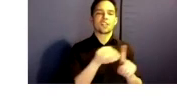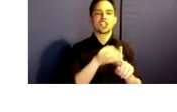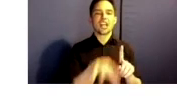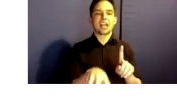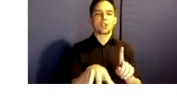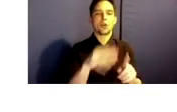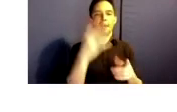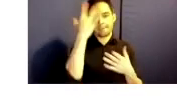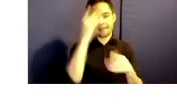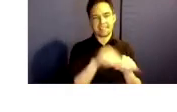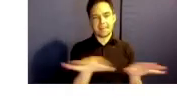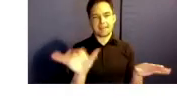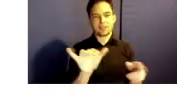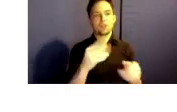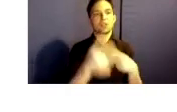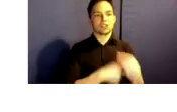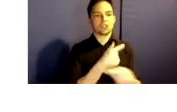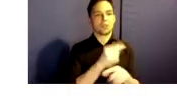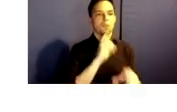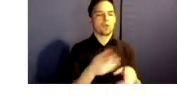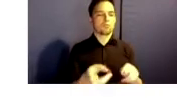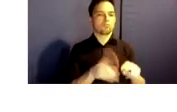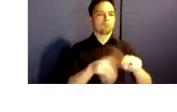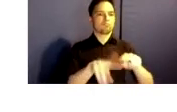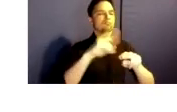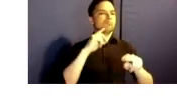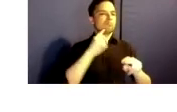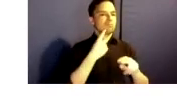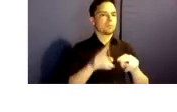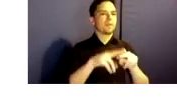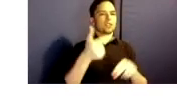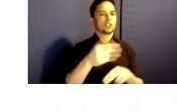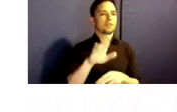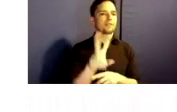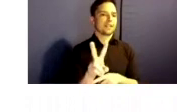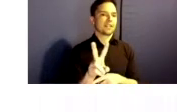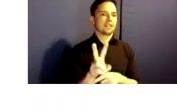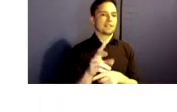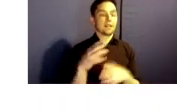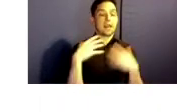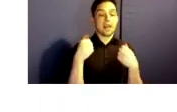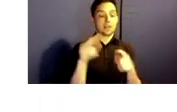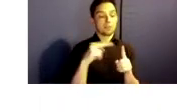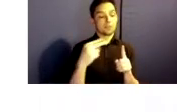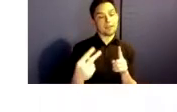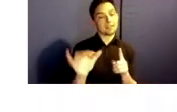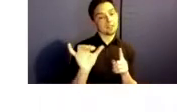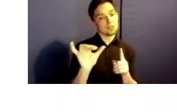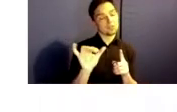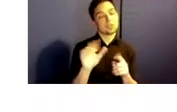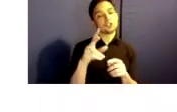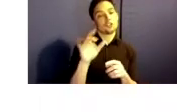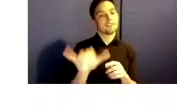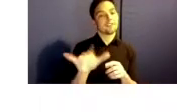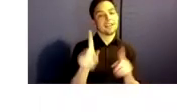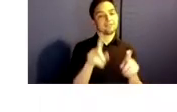a global report with dramatic increase of GBV. And from a health point of view, a survey we did in